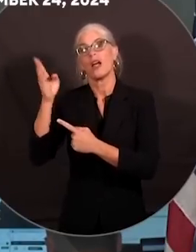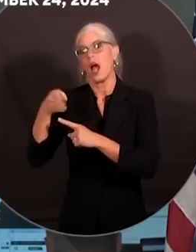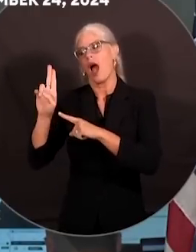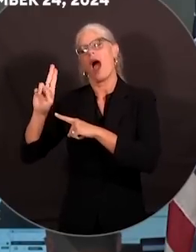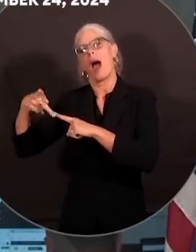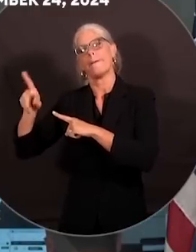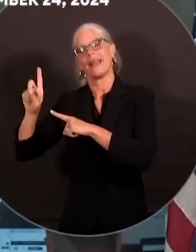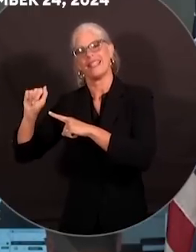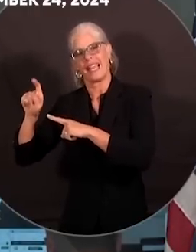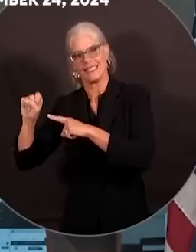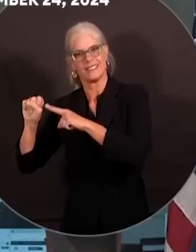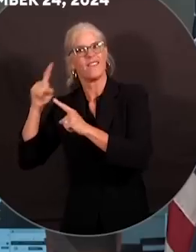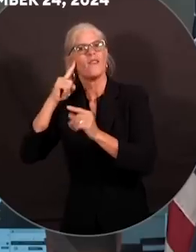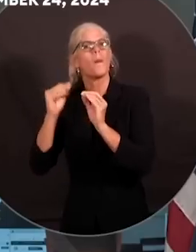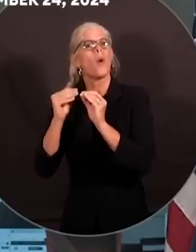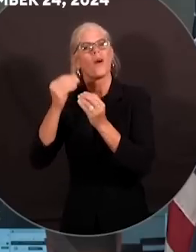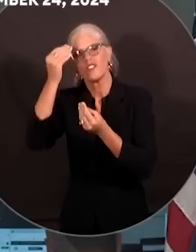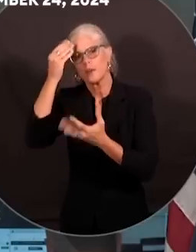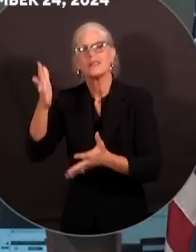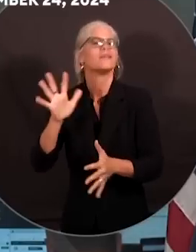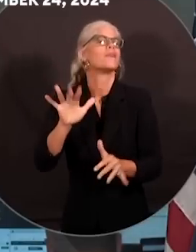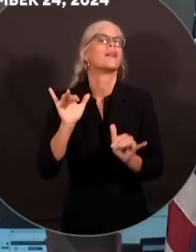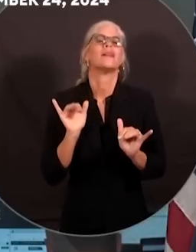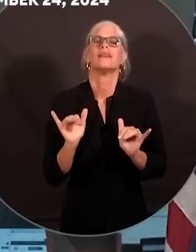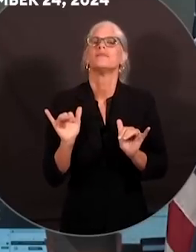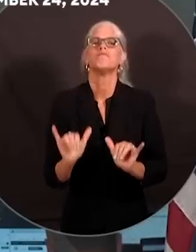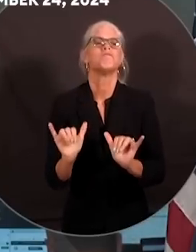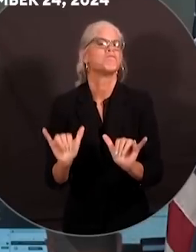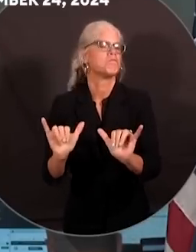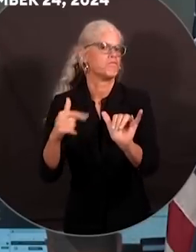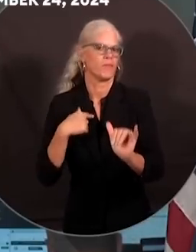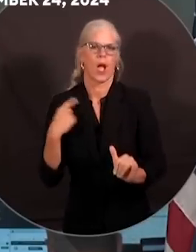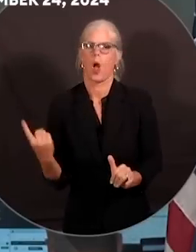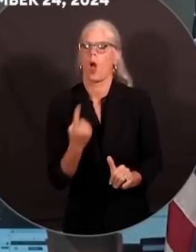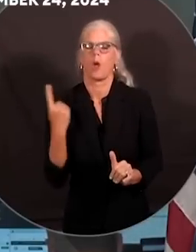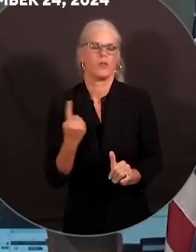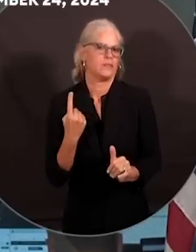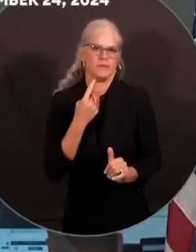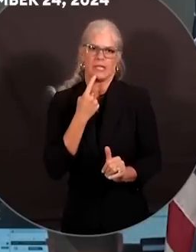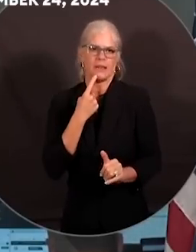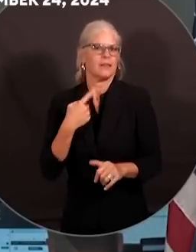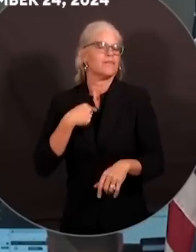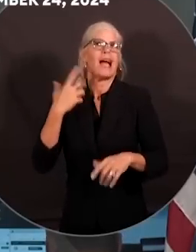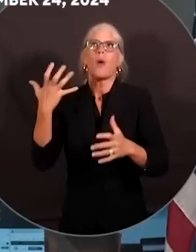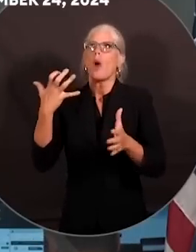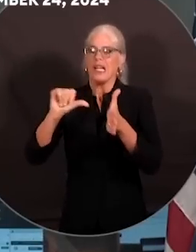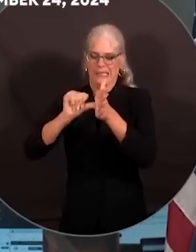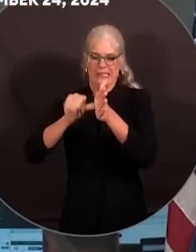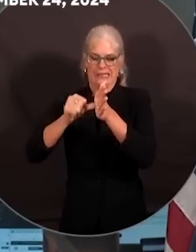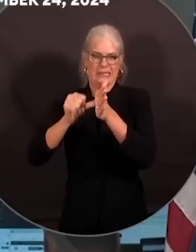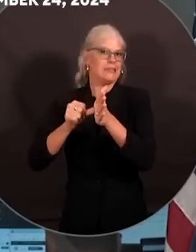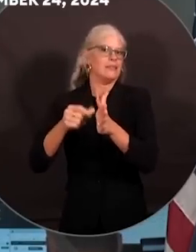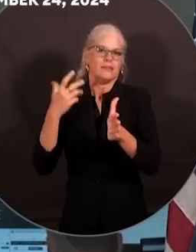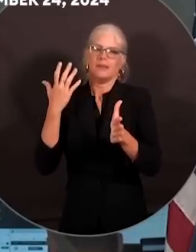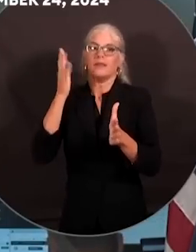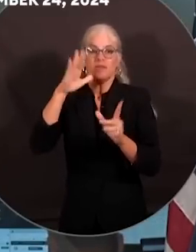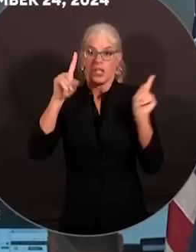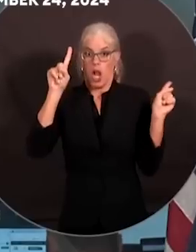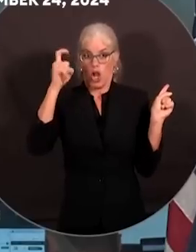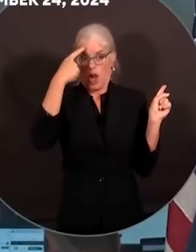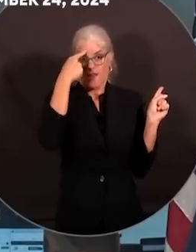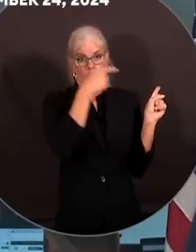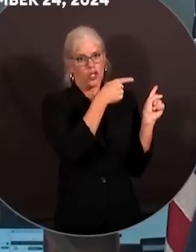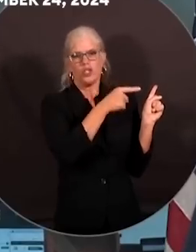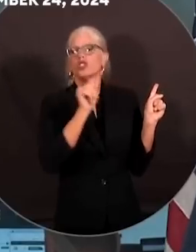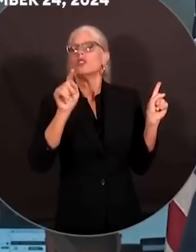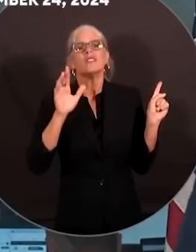always, again, I cannot underscore the fact that this governor is doing everything he can to protect the